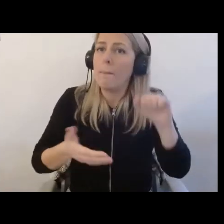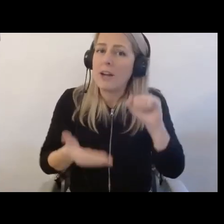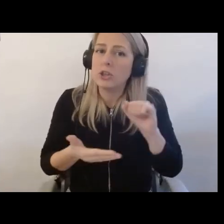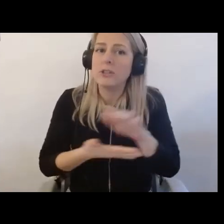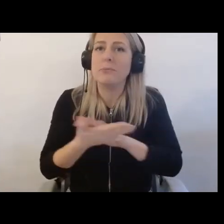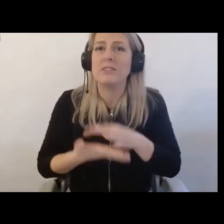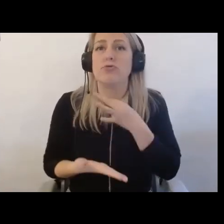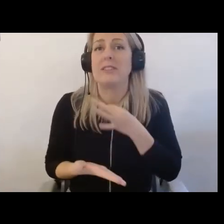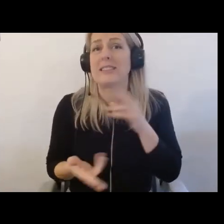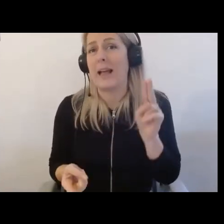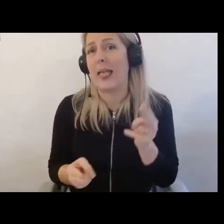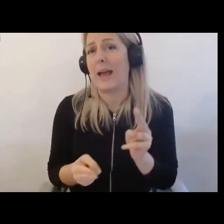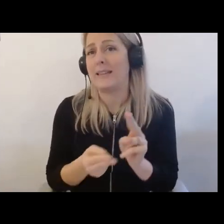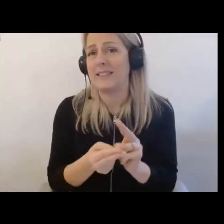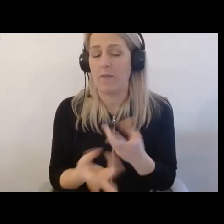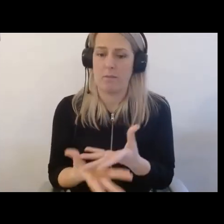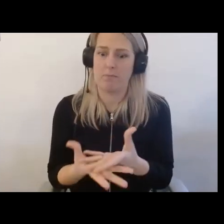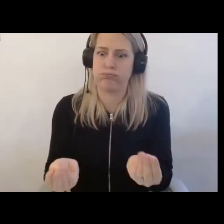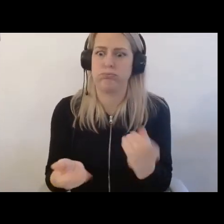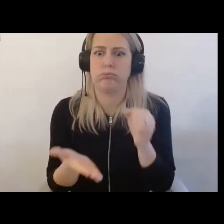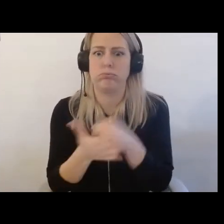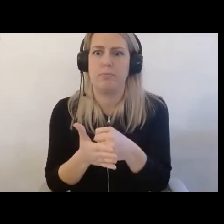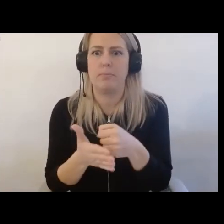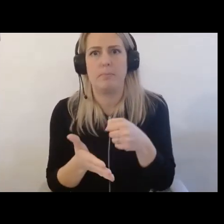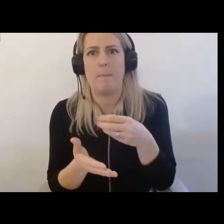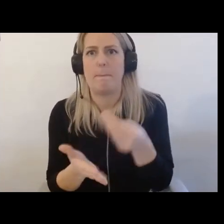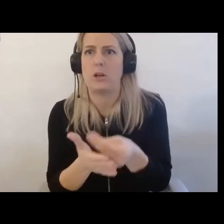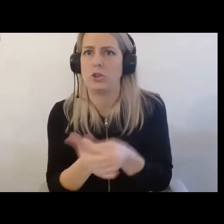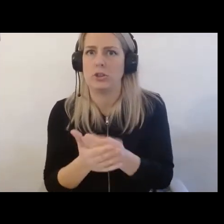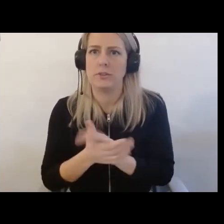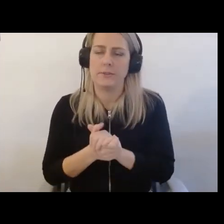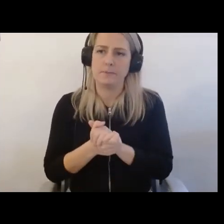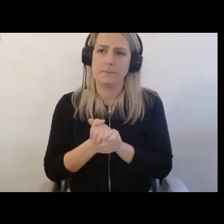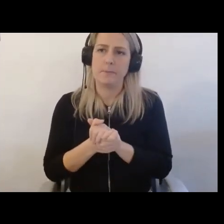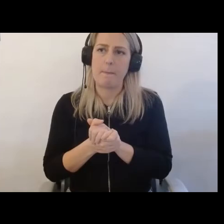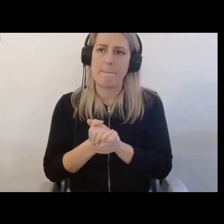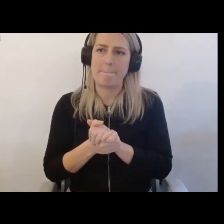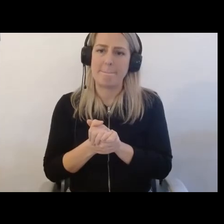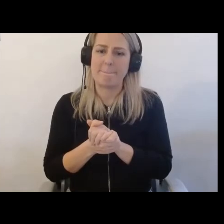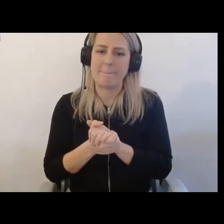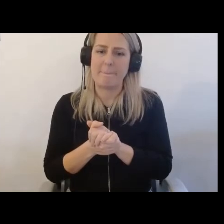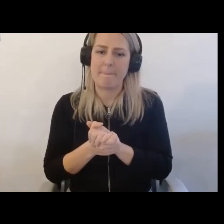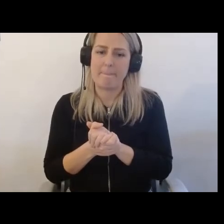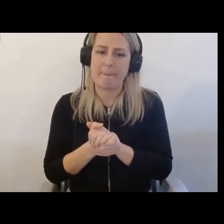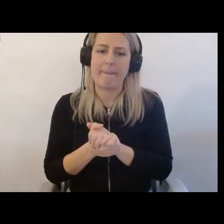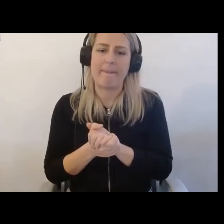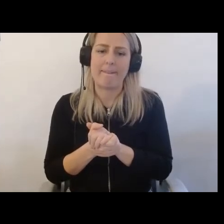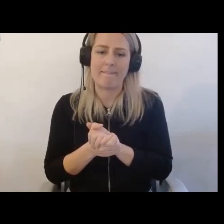in doing that, so that they're only sustaining these programs through their own budgets once it's been demonstrated to them